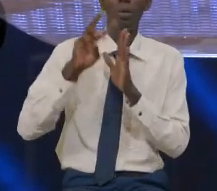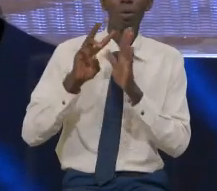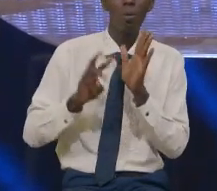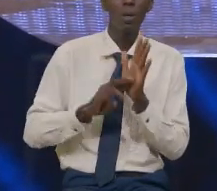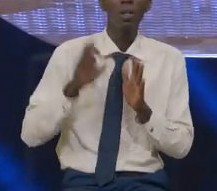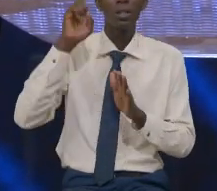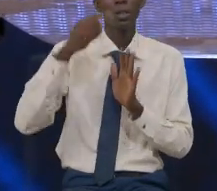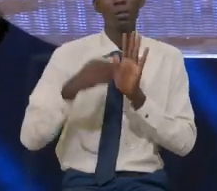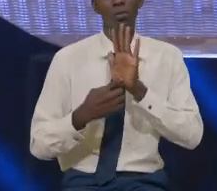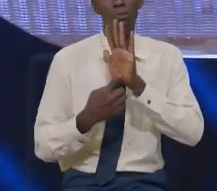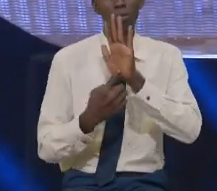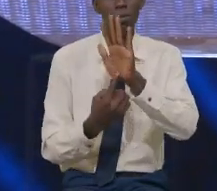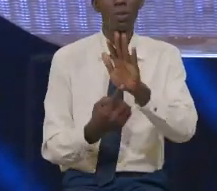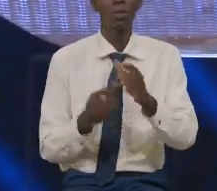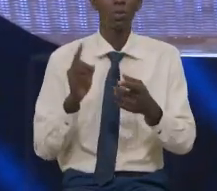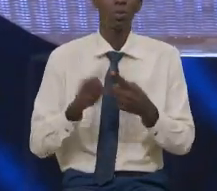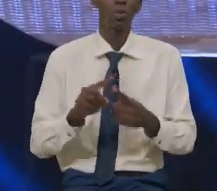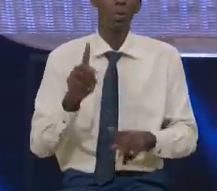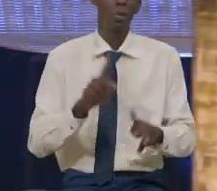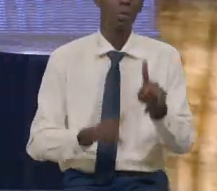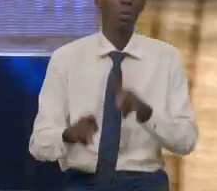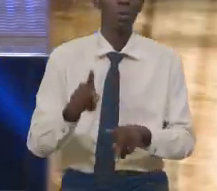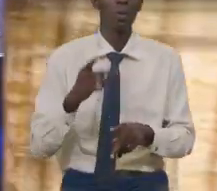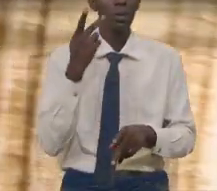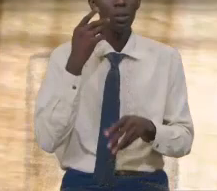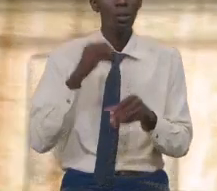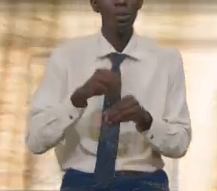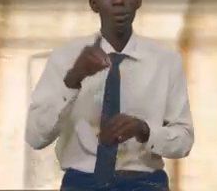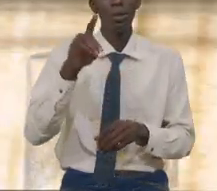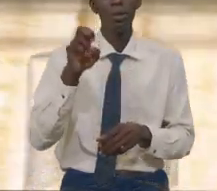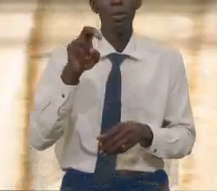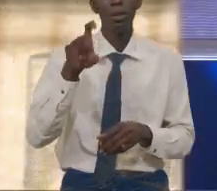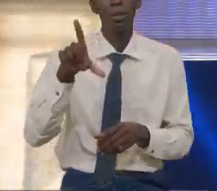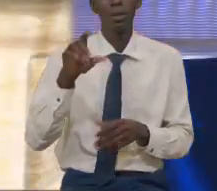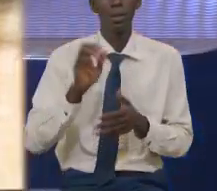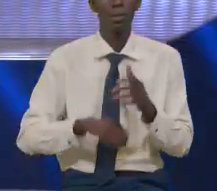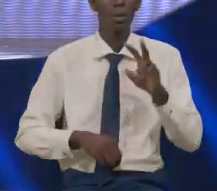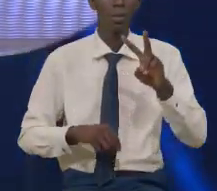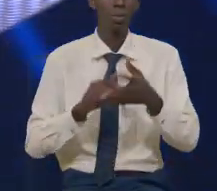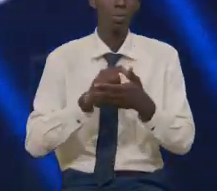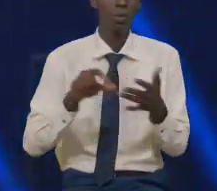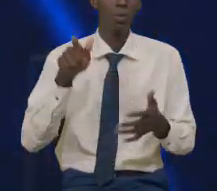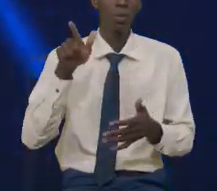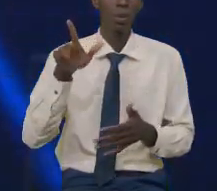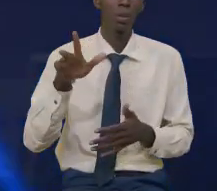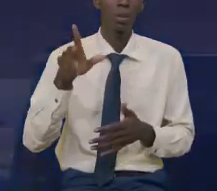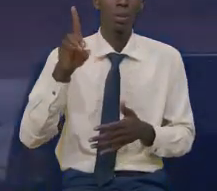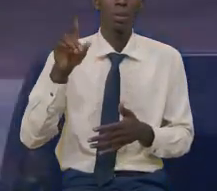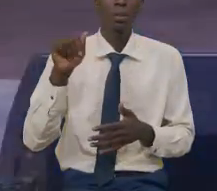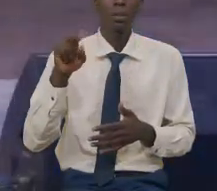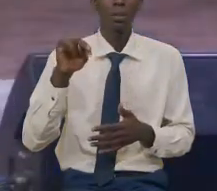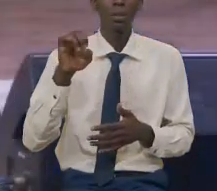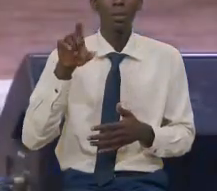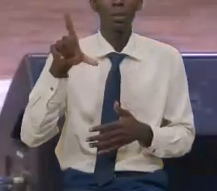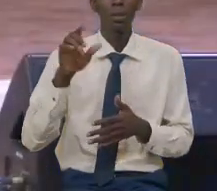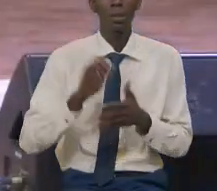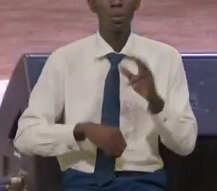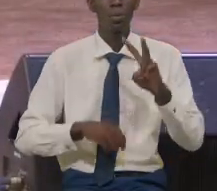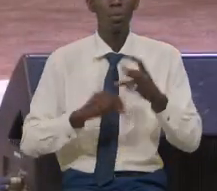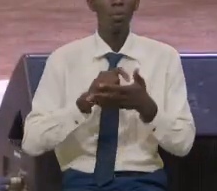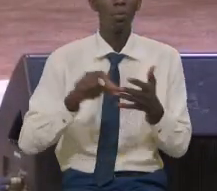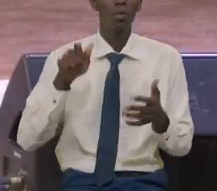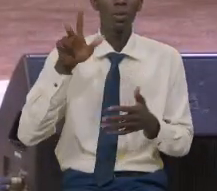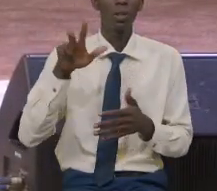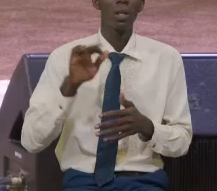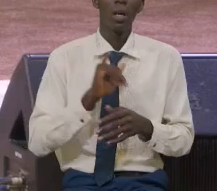his revelation unto them. In Daniel chapter 2 verse 23. Daniel chapter 2 verse 23. I